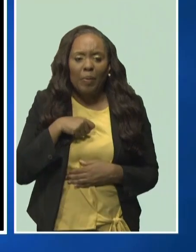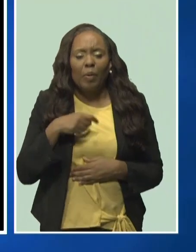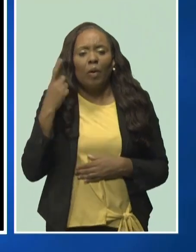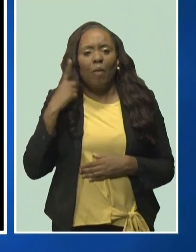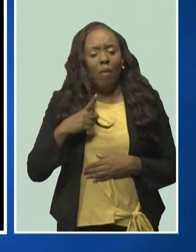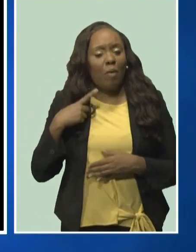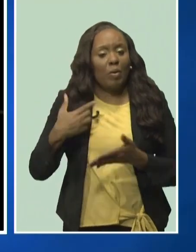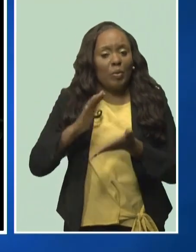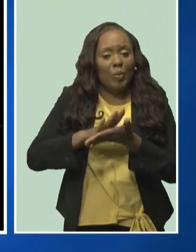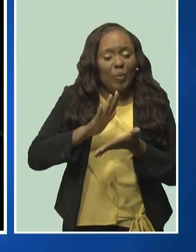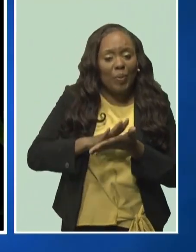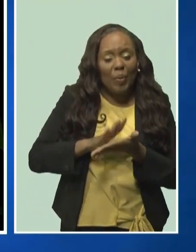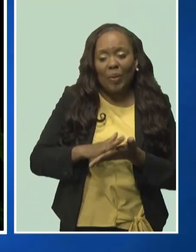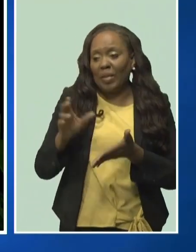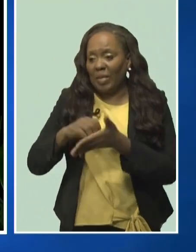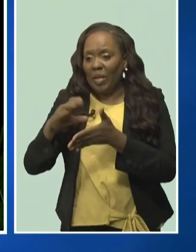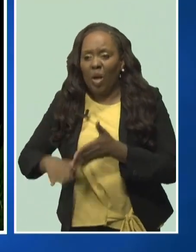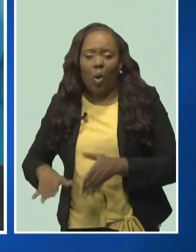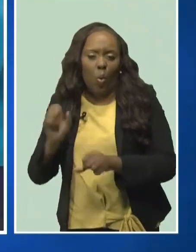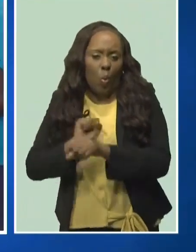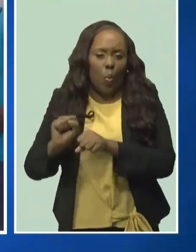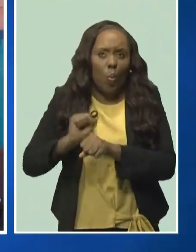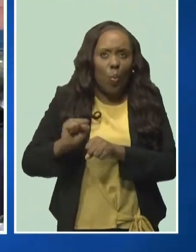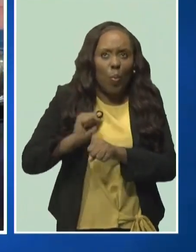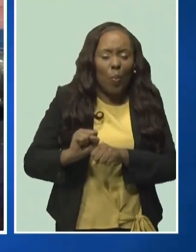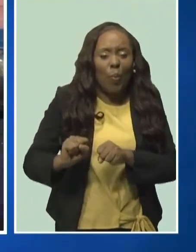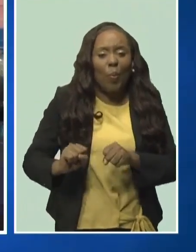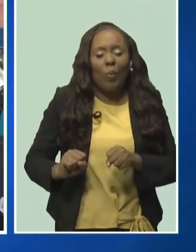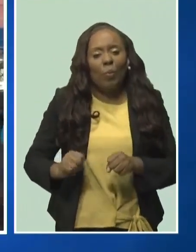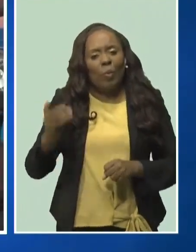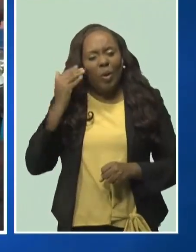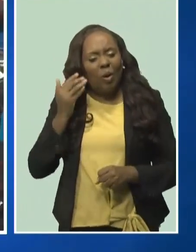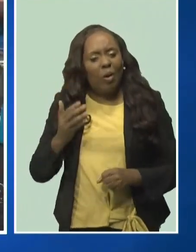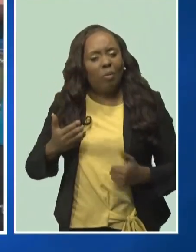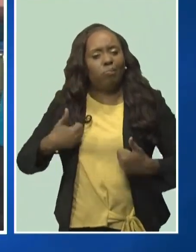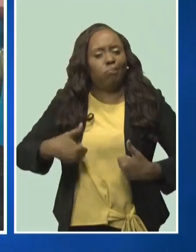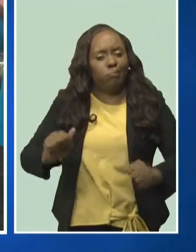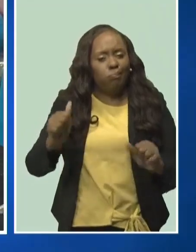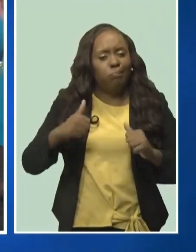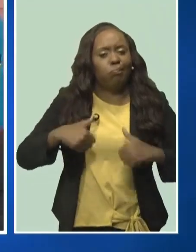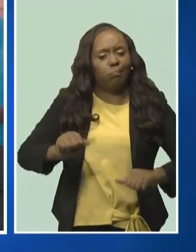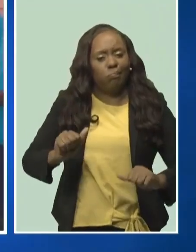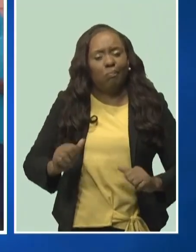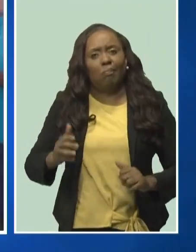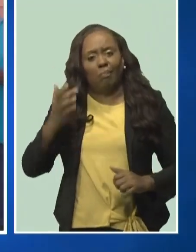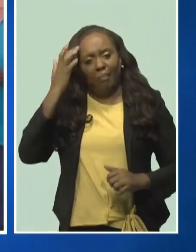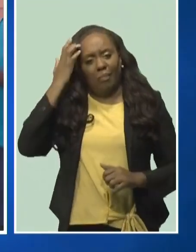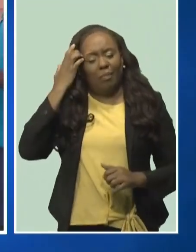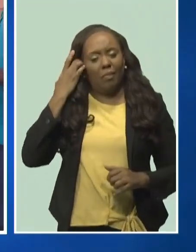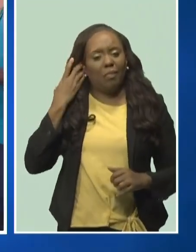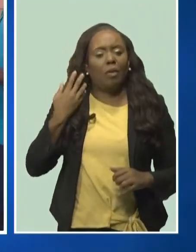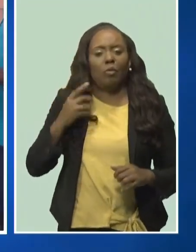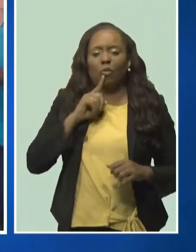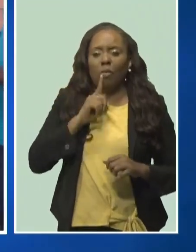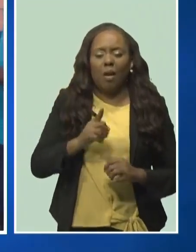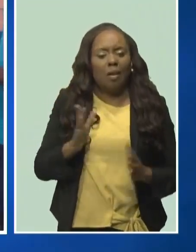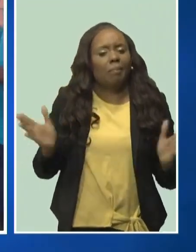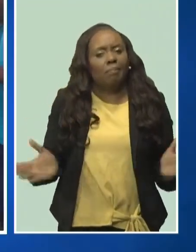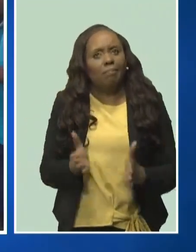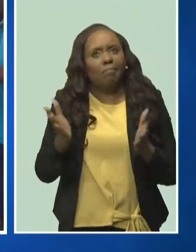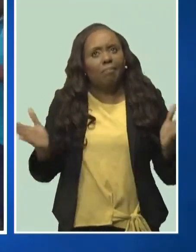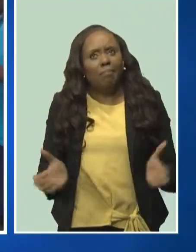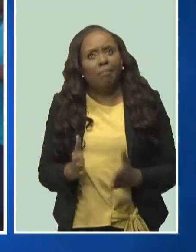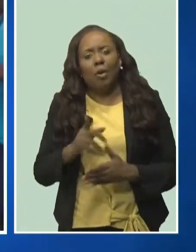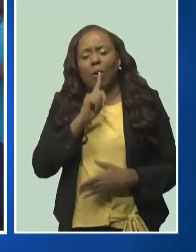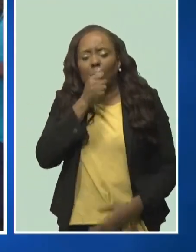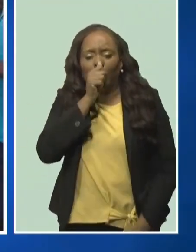the students and staff who work here, because we know the effort and we know the amount of determination that was placed in